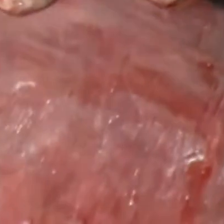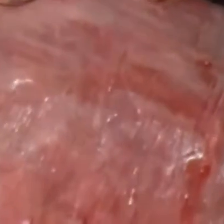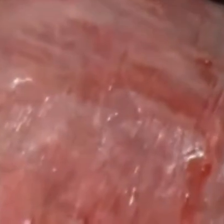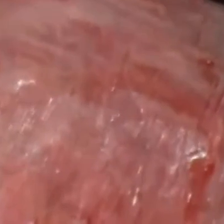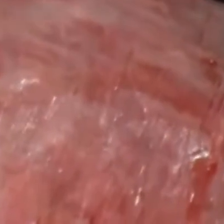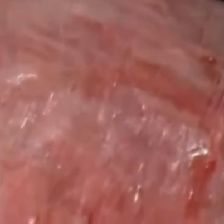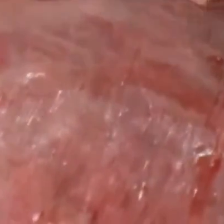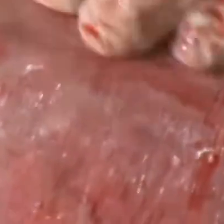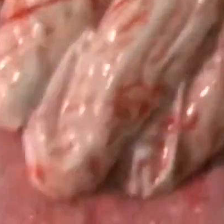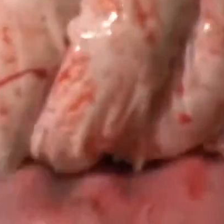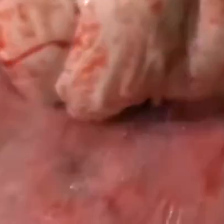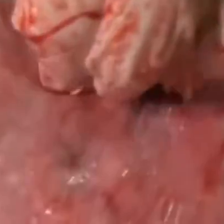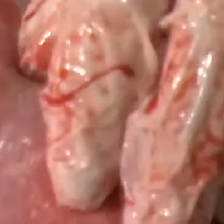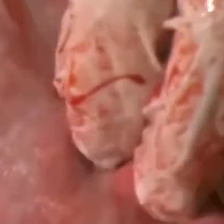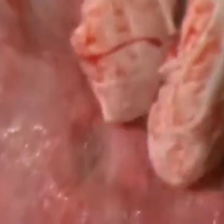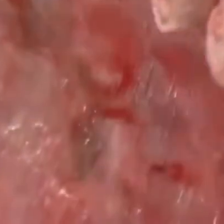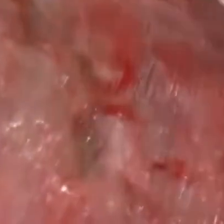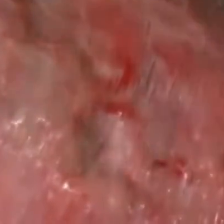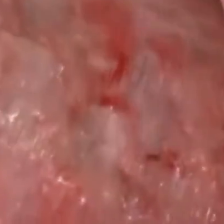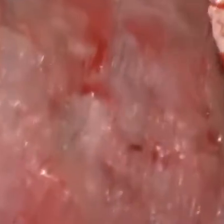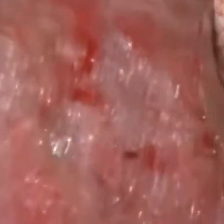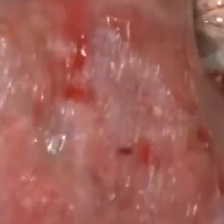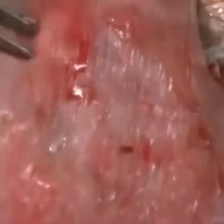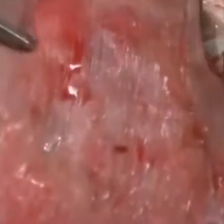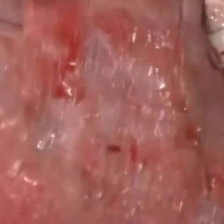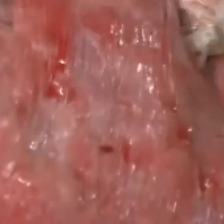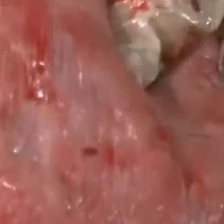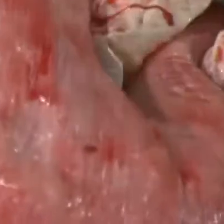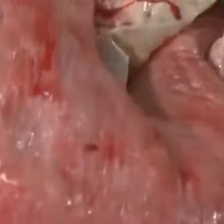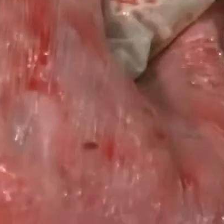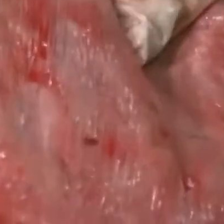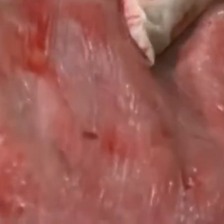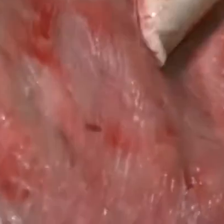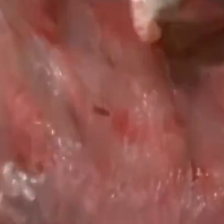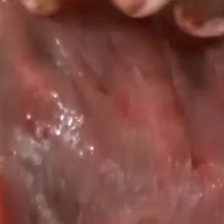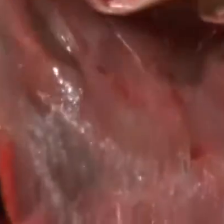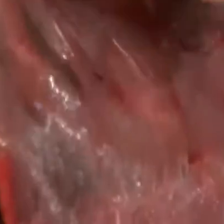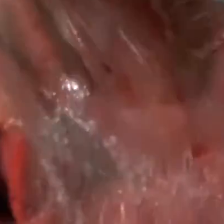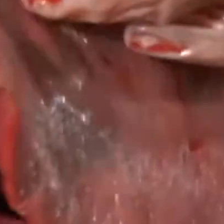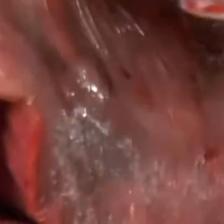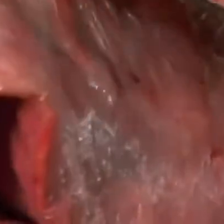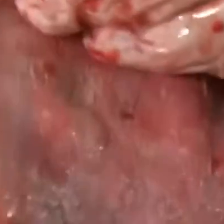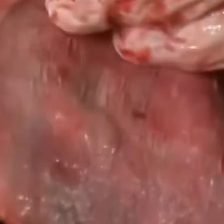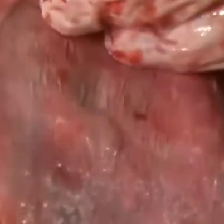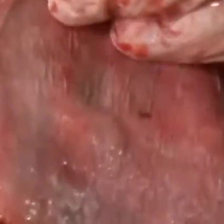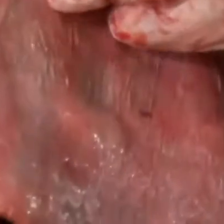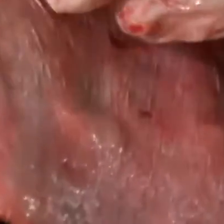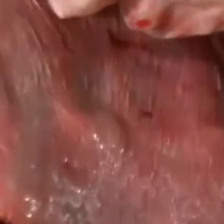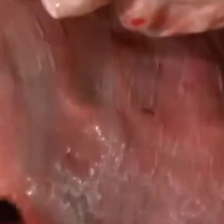lungs, all right? I want to pull them up. Let me see if I can show you. I've got this, right, this